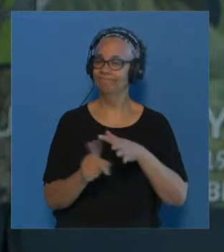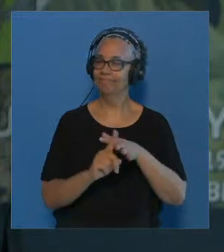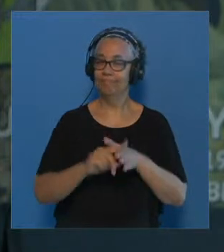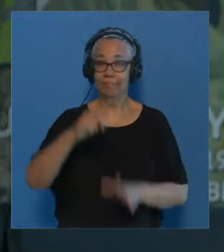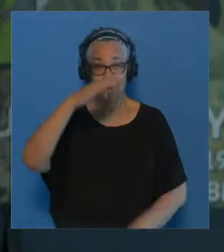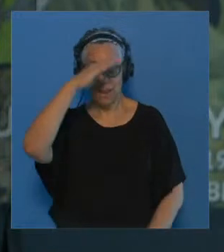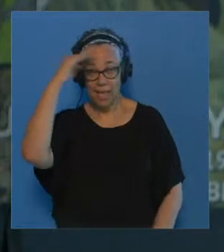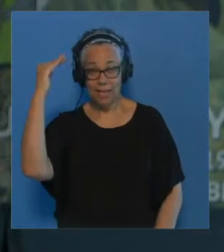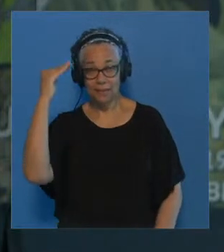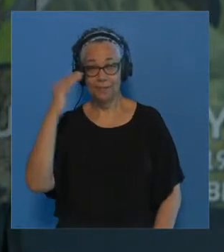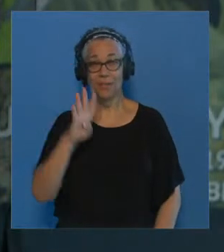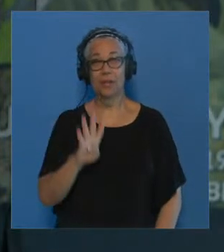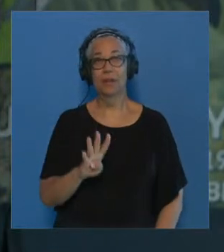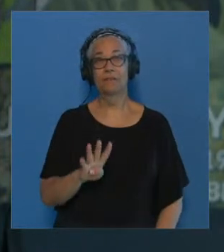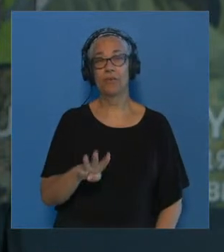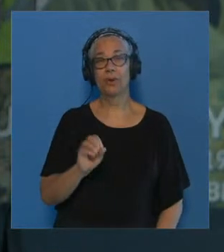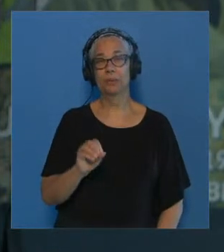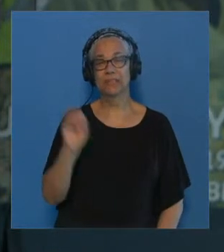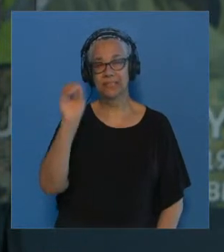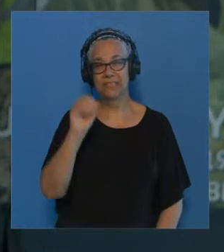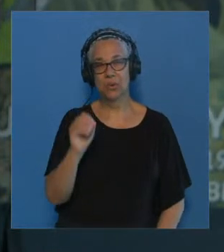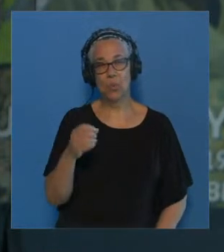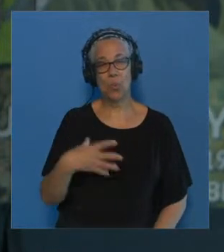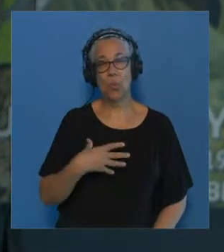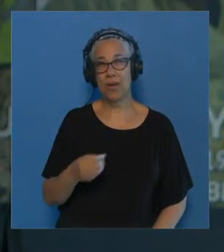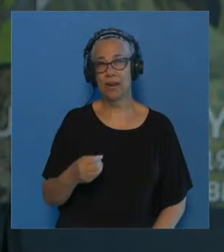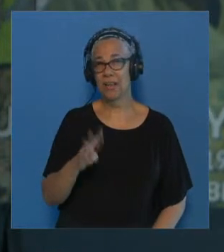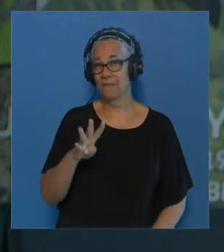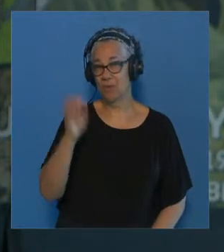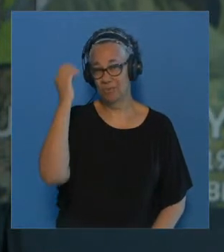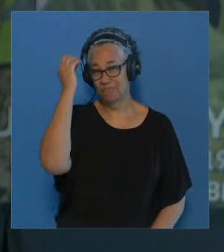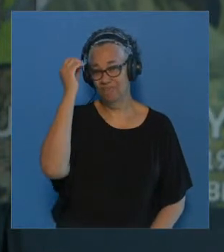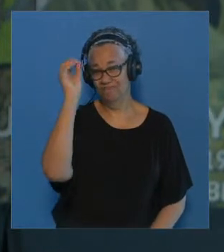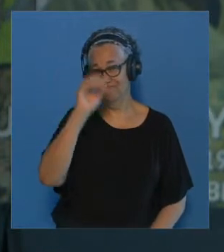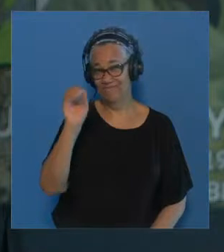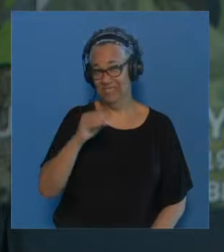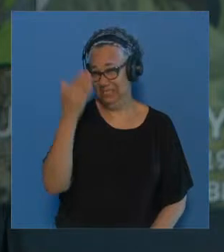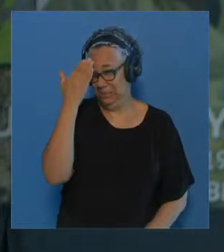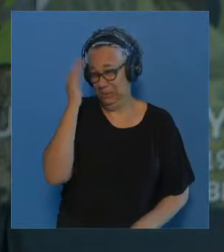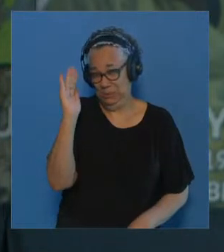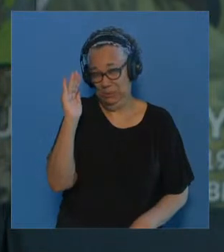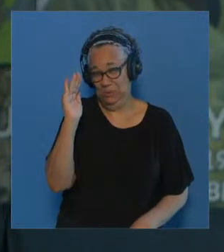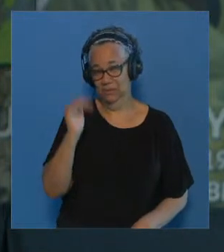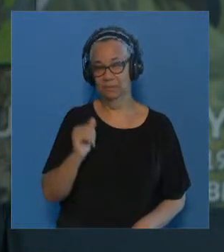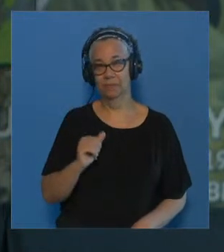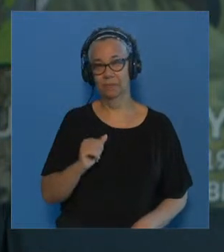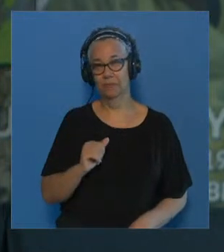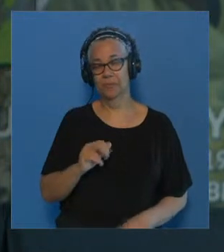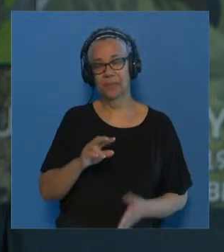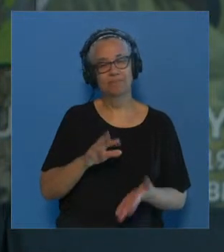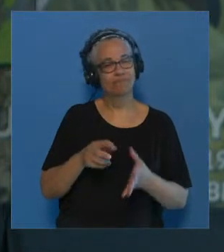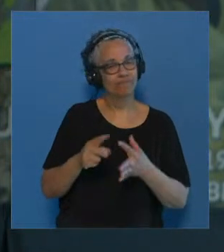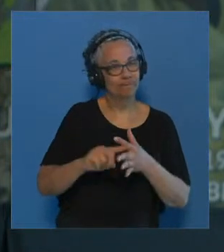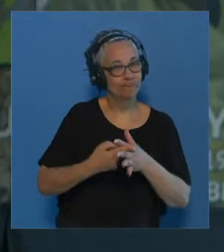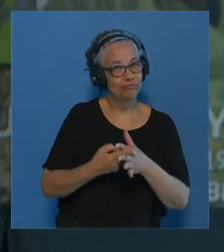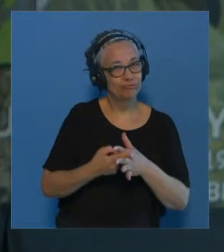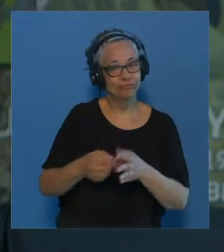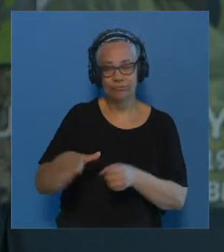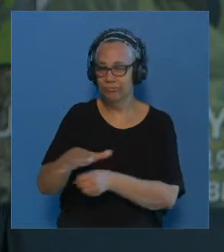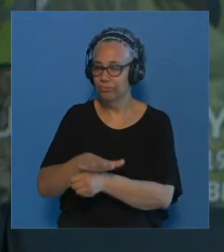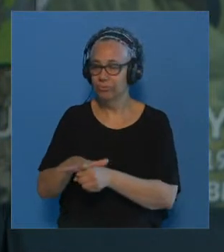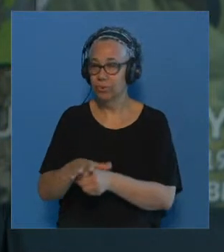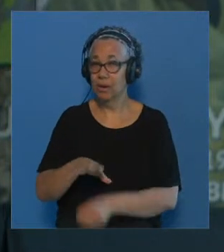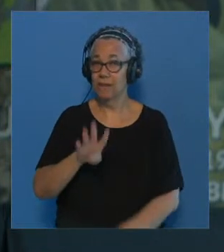40% are white, and 4% are other or unknown. The source of all local cases is as follows: 45